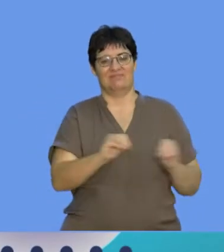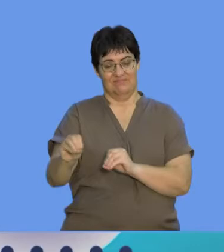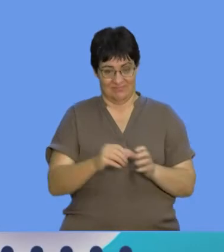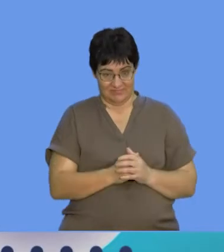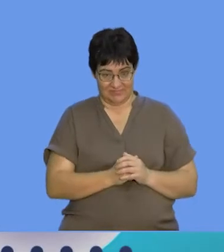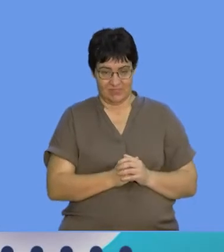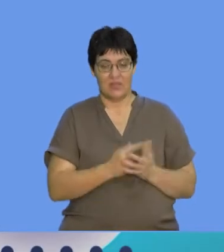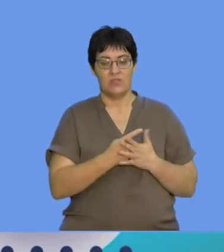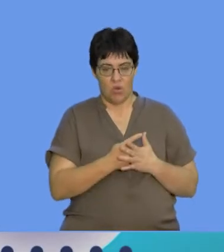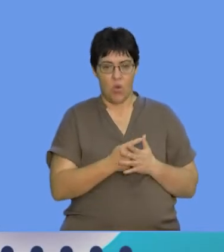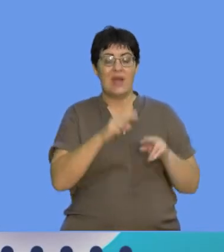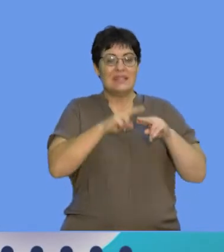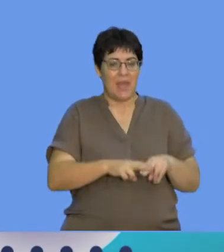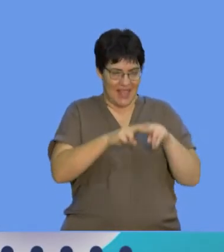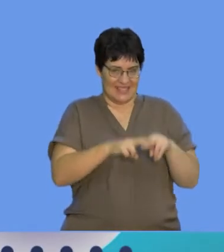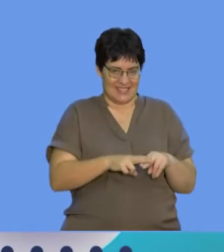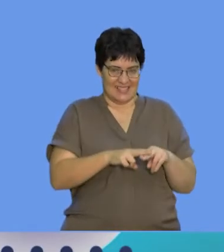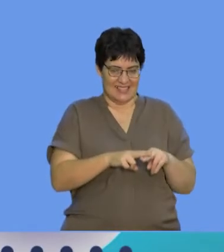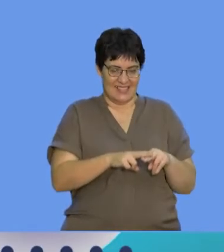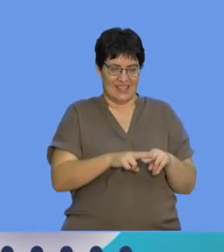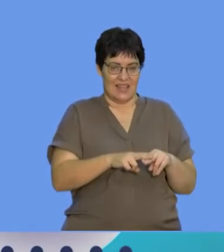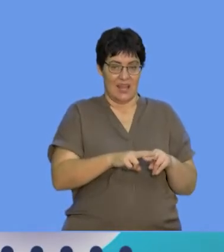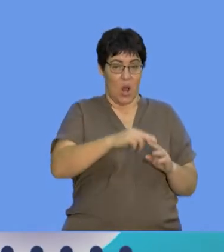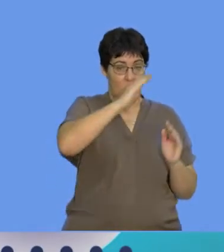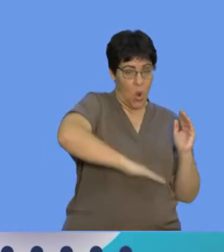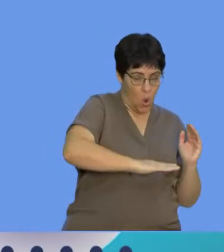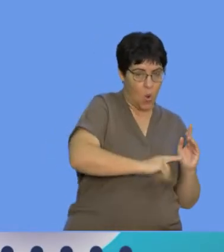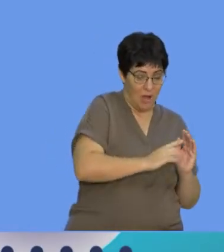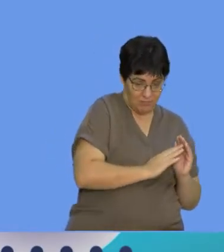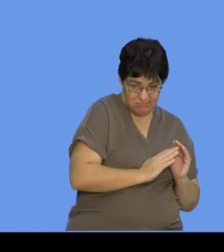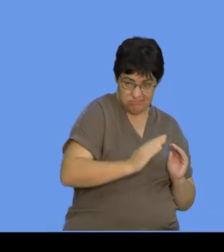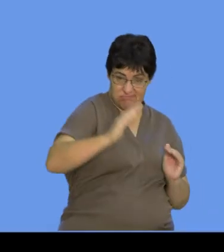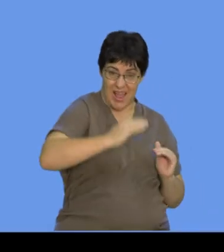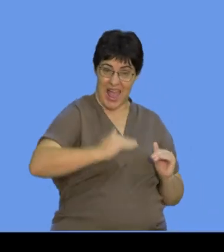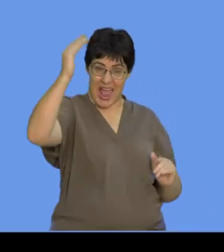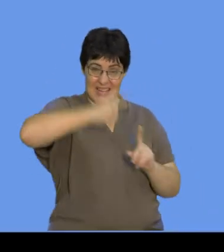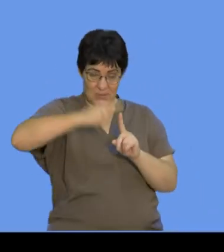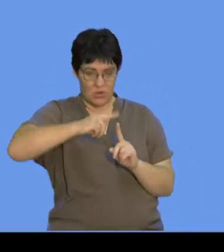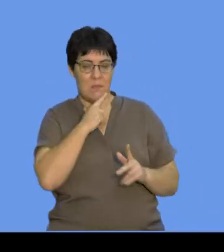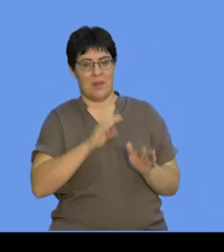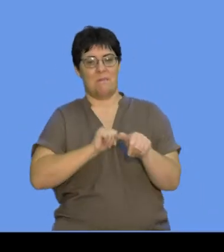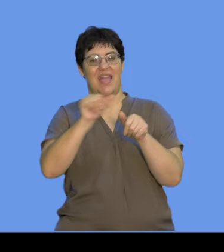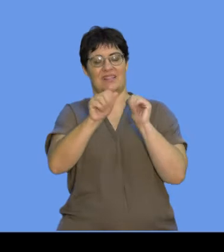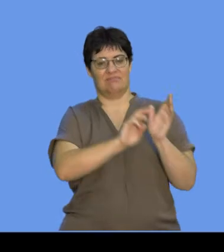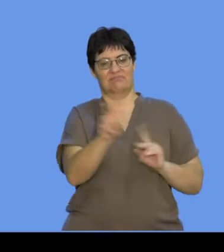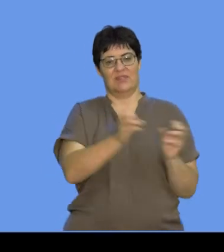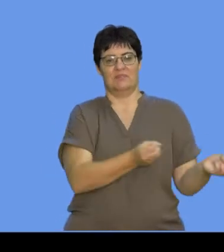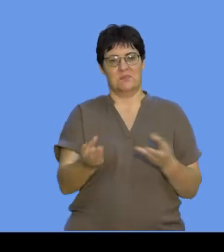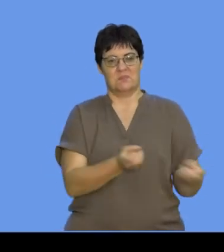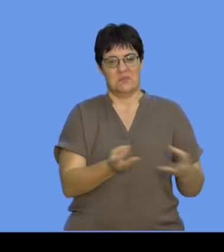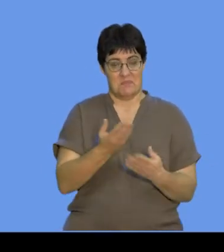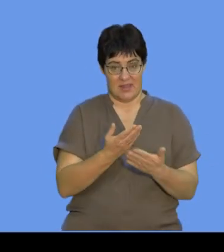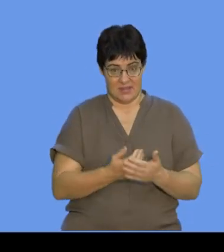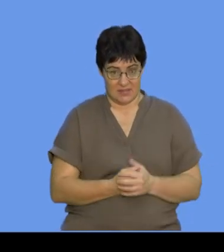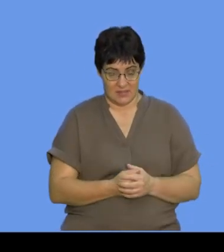their conductivity actually improves with temperature. That's a very important note to take into account. And then